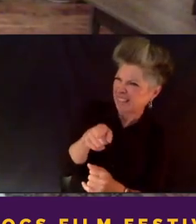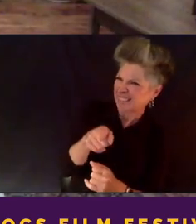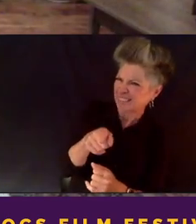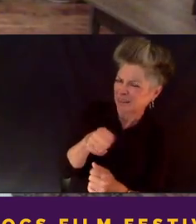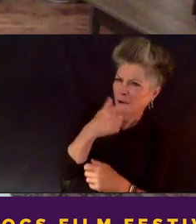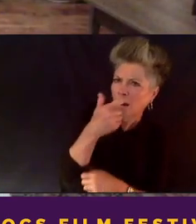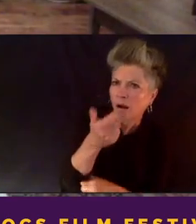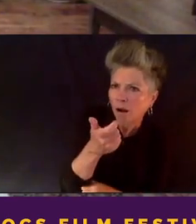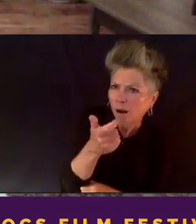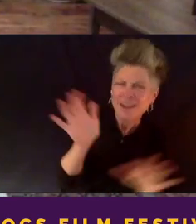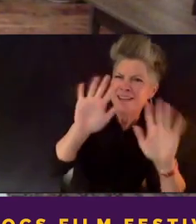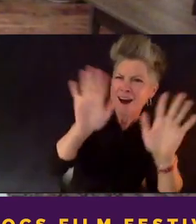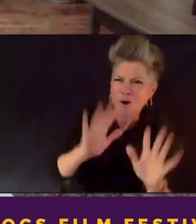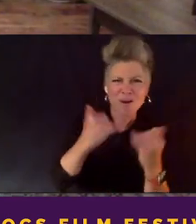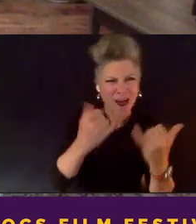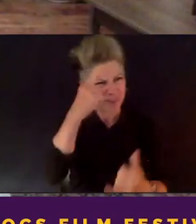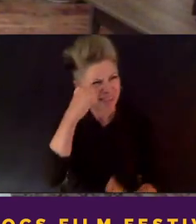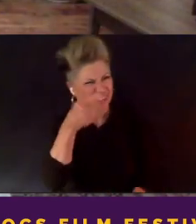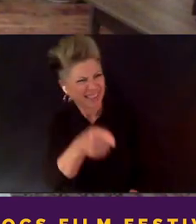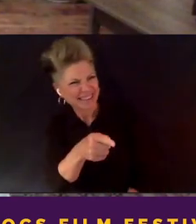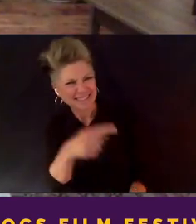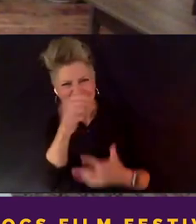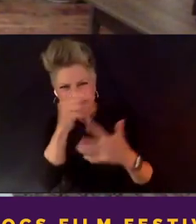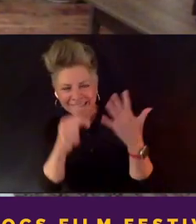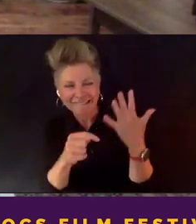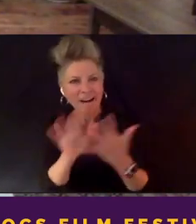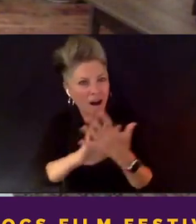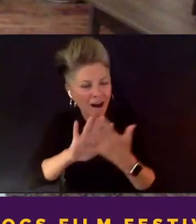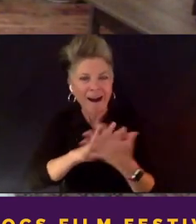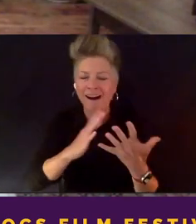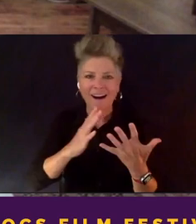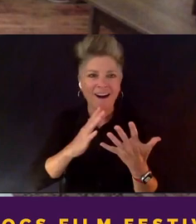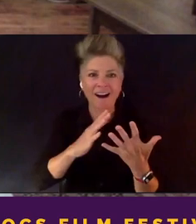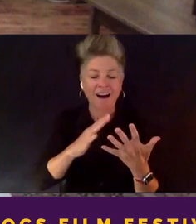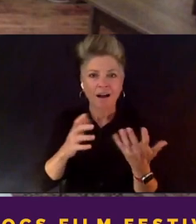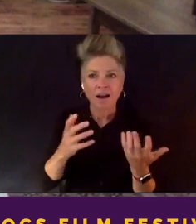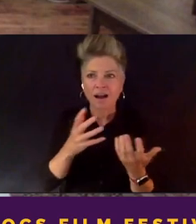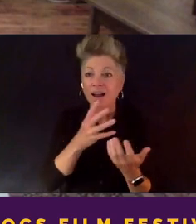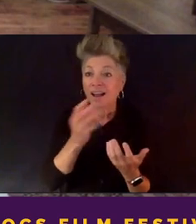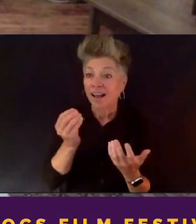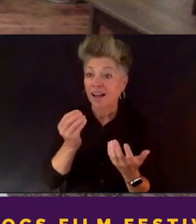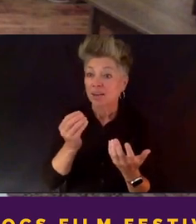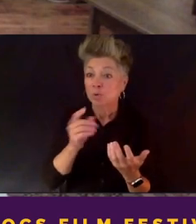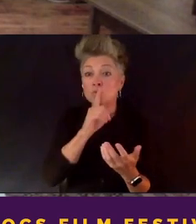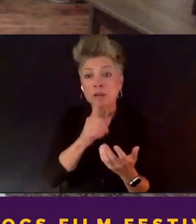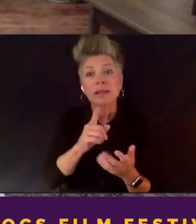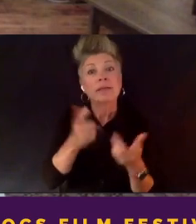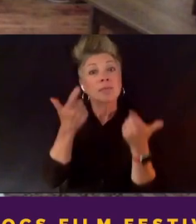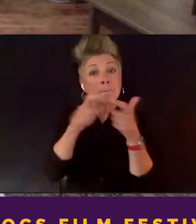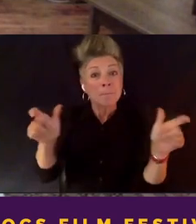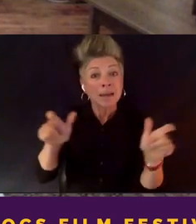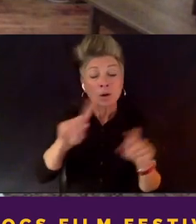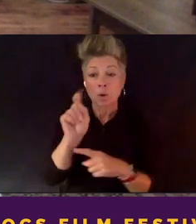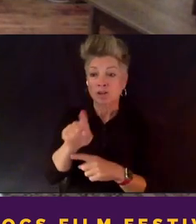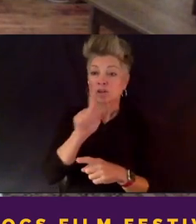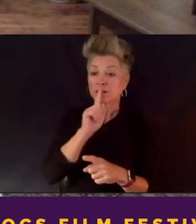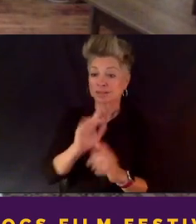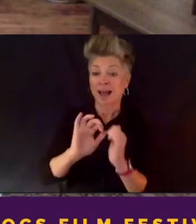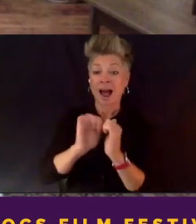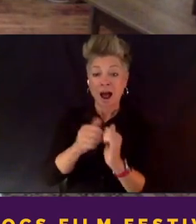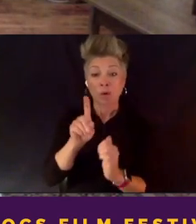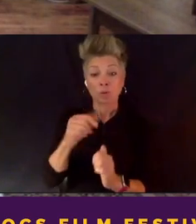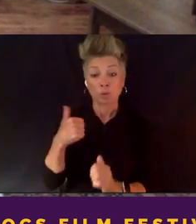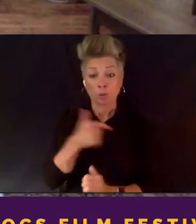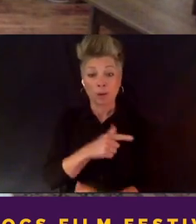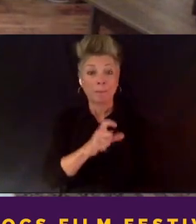about what was really going on and really about how we police ourselves, you know, and what the role of